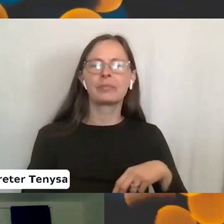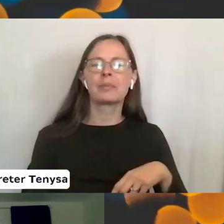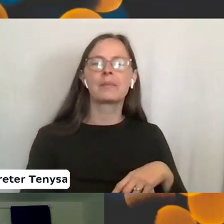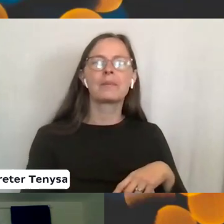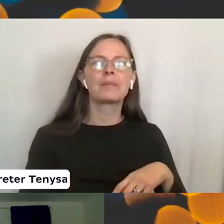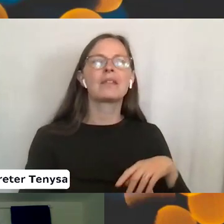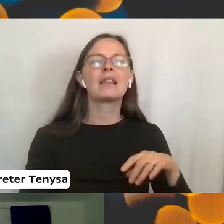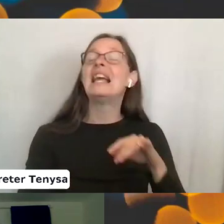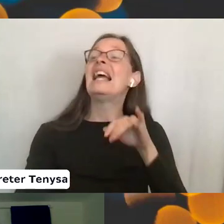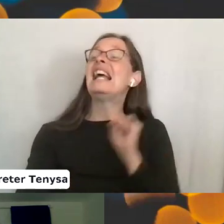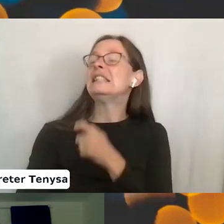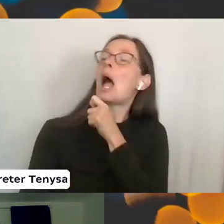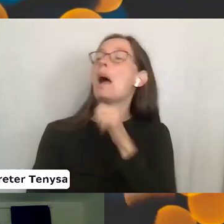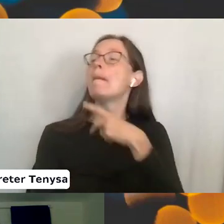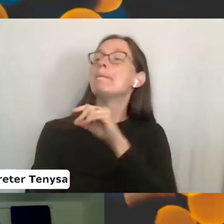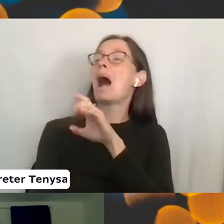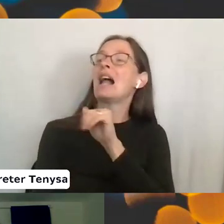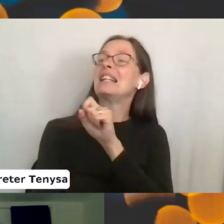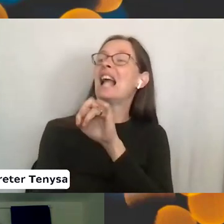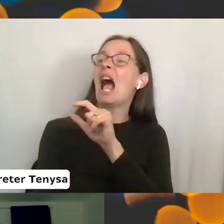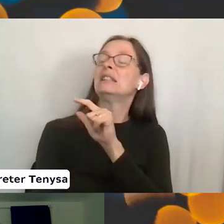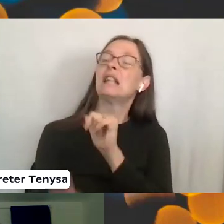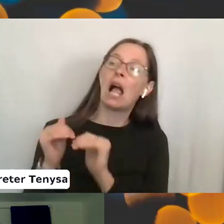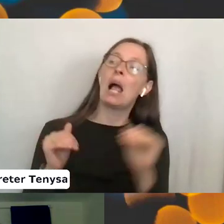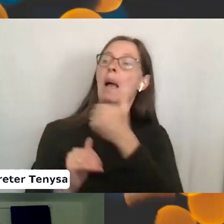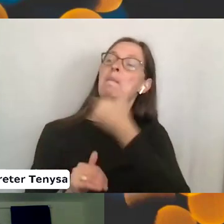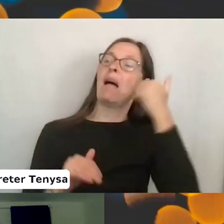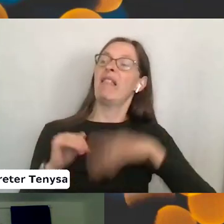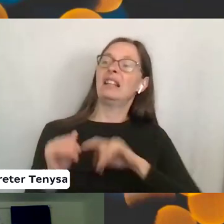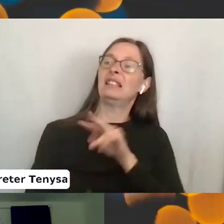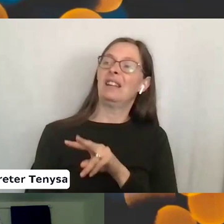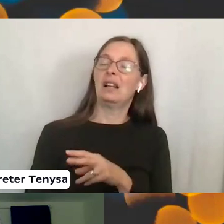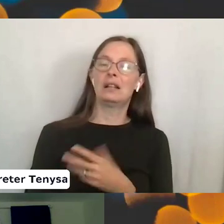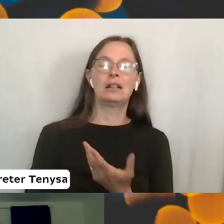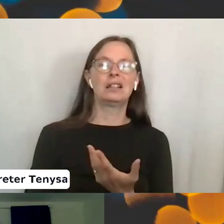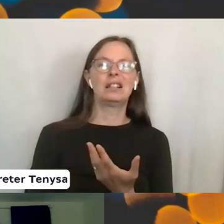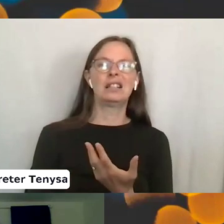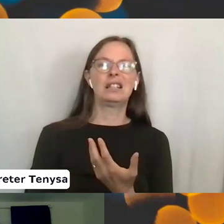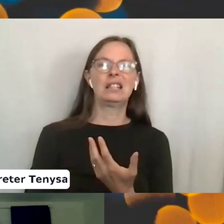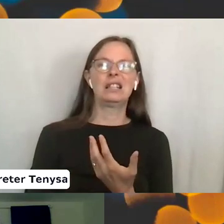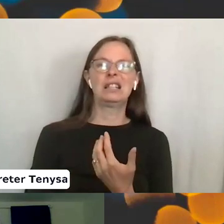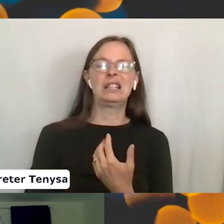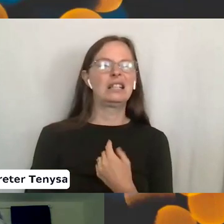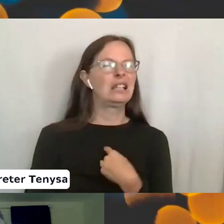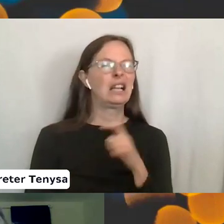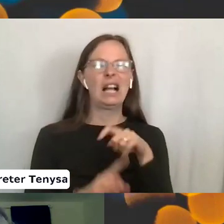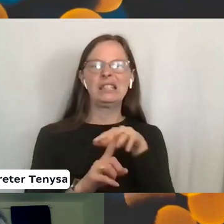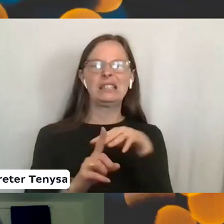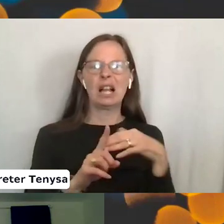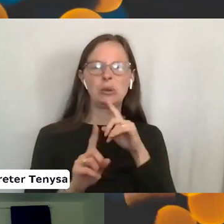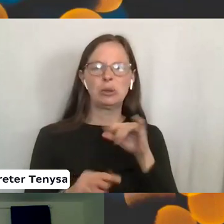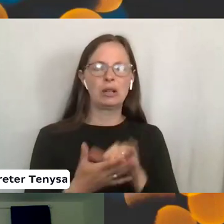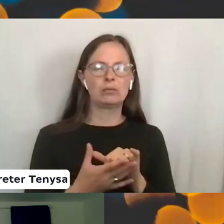Is podcasting better than TV? I need context to answer that.